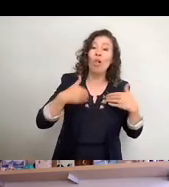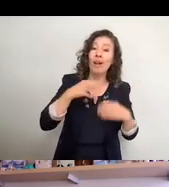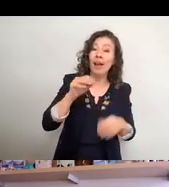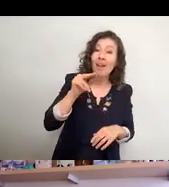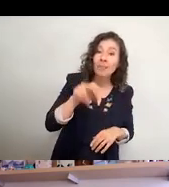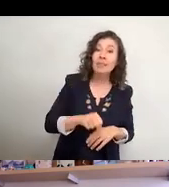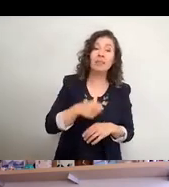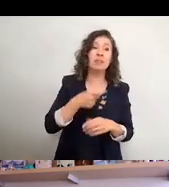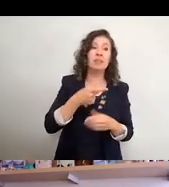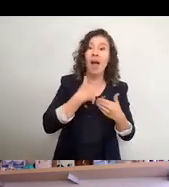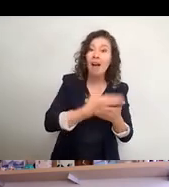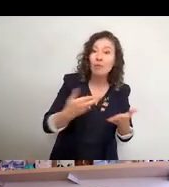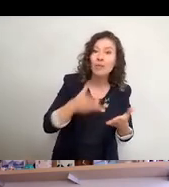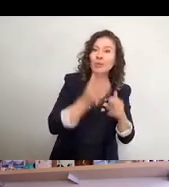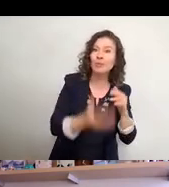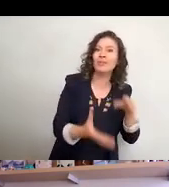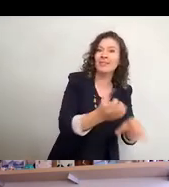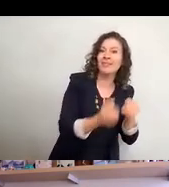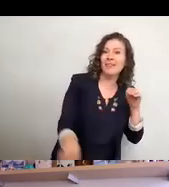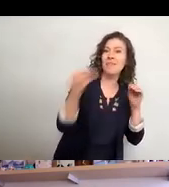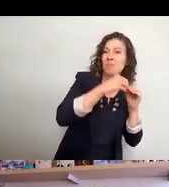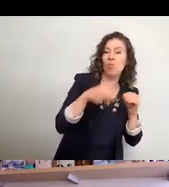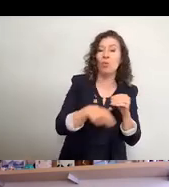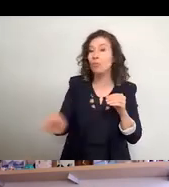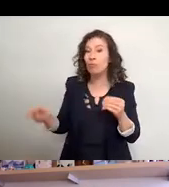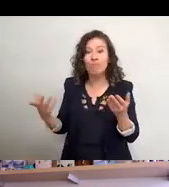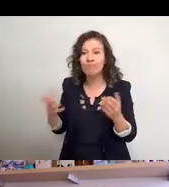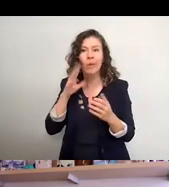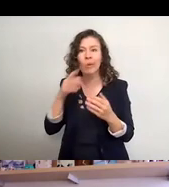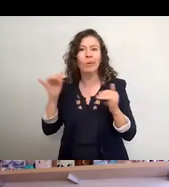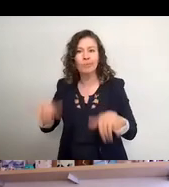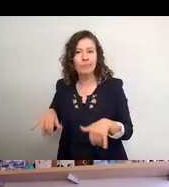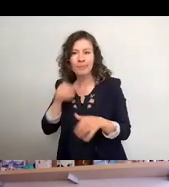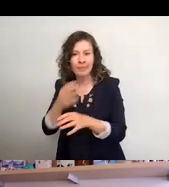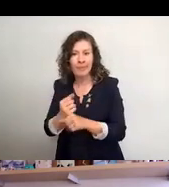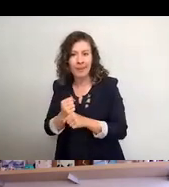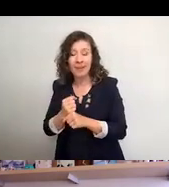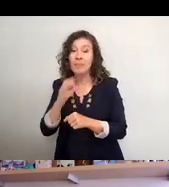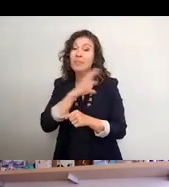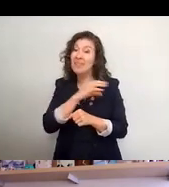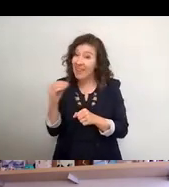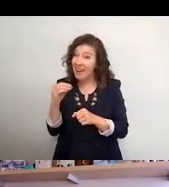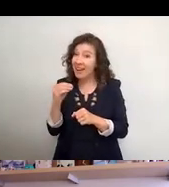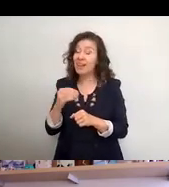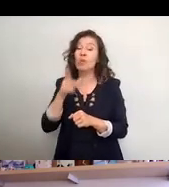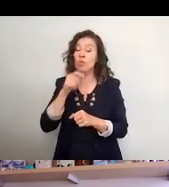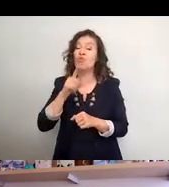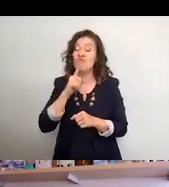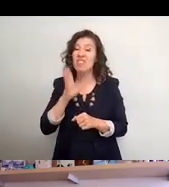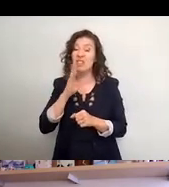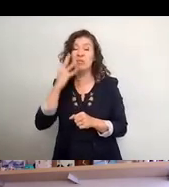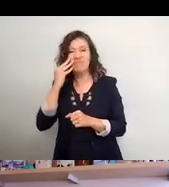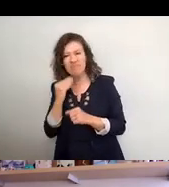additional benefit. And most likely, women of color are really going to bear the brunt of the